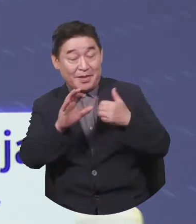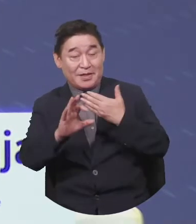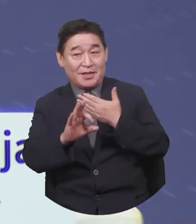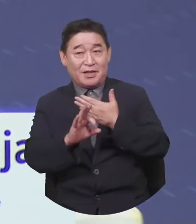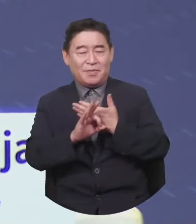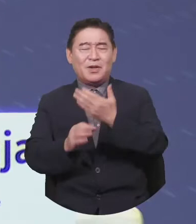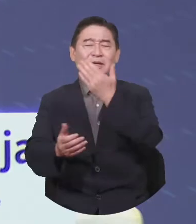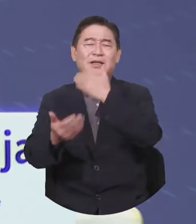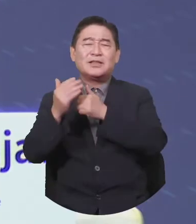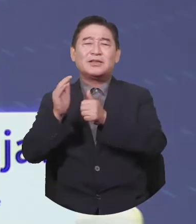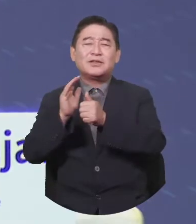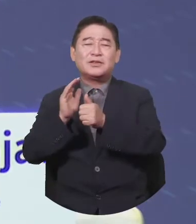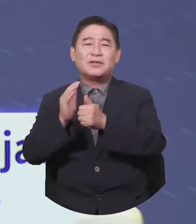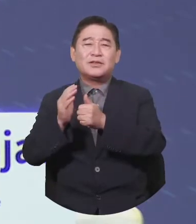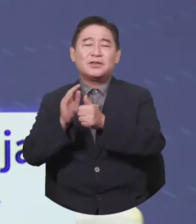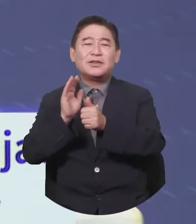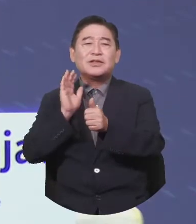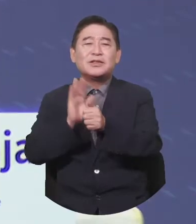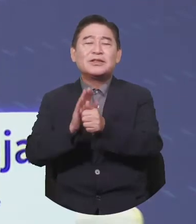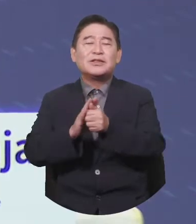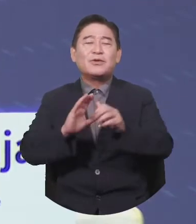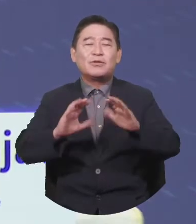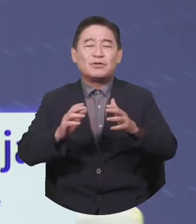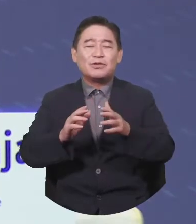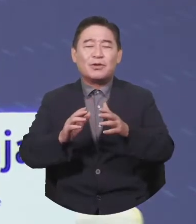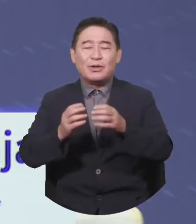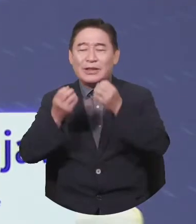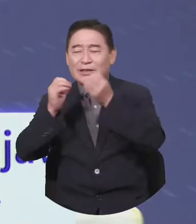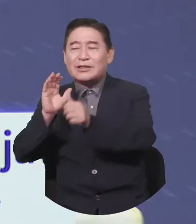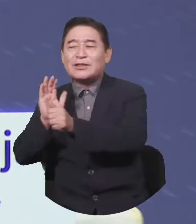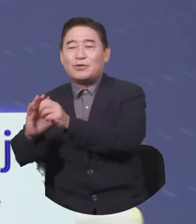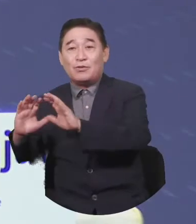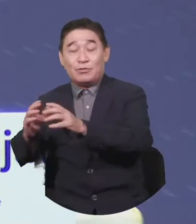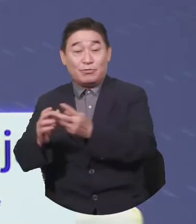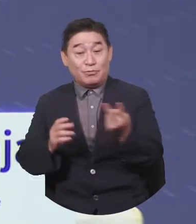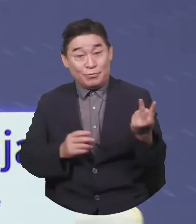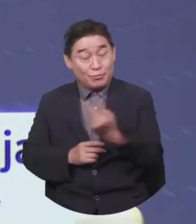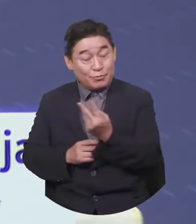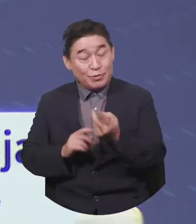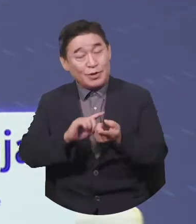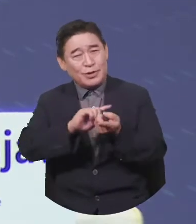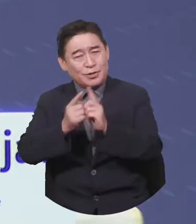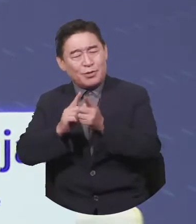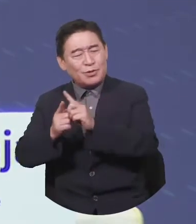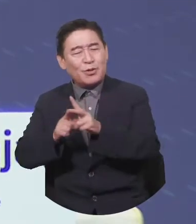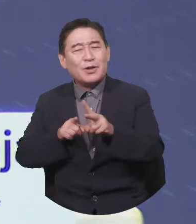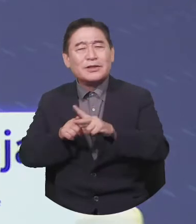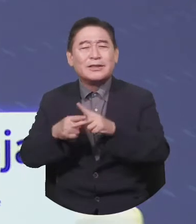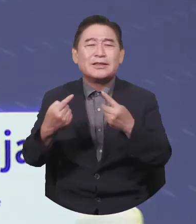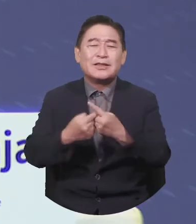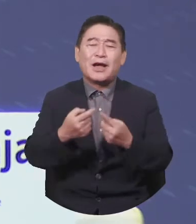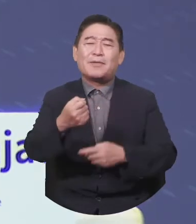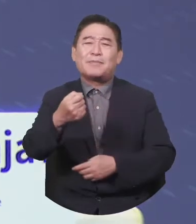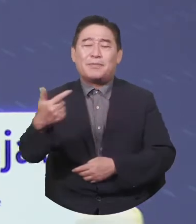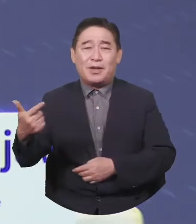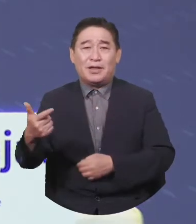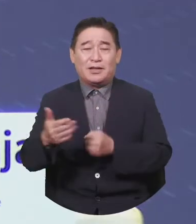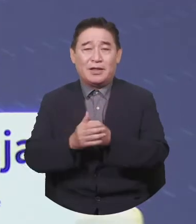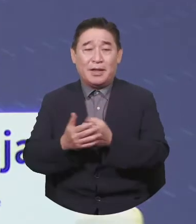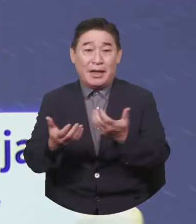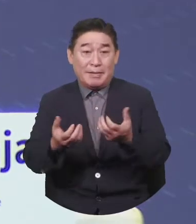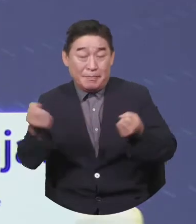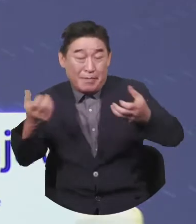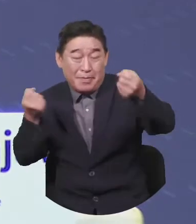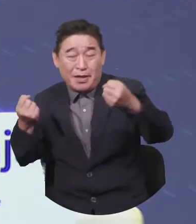donors to match the ODA program with the potential, the prospective recipient